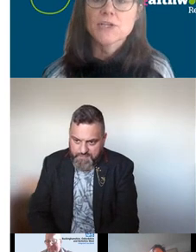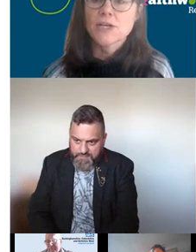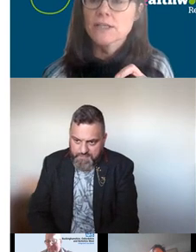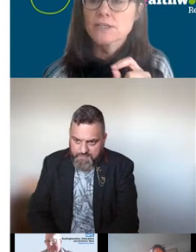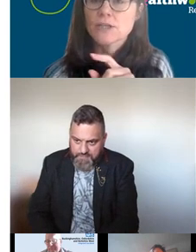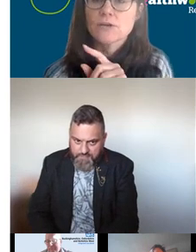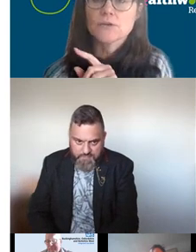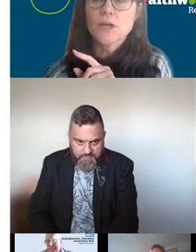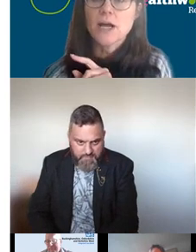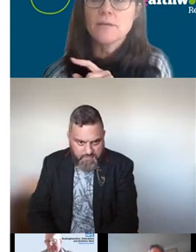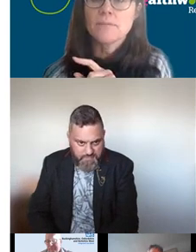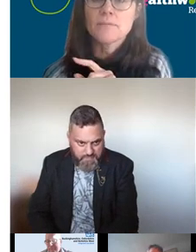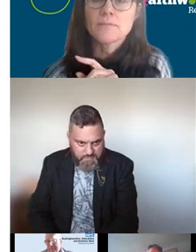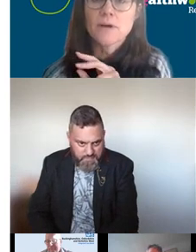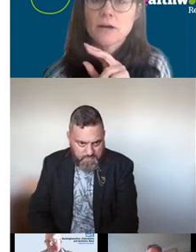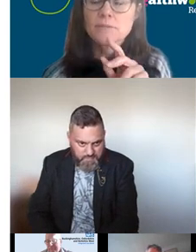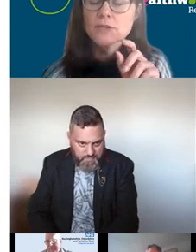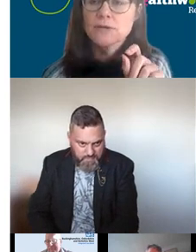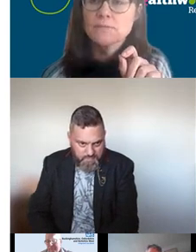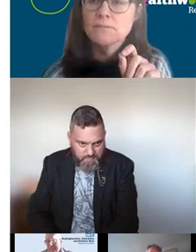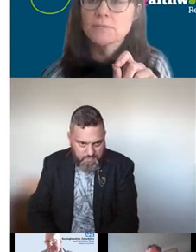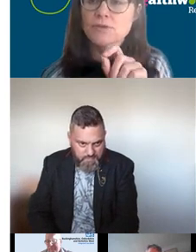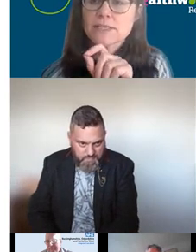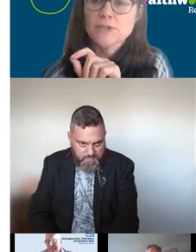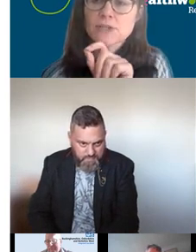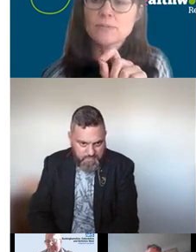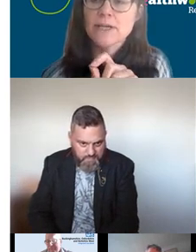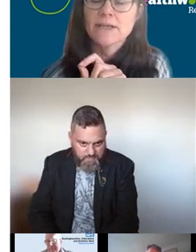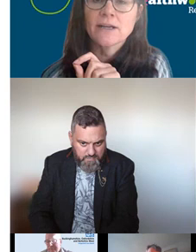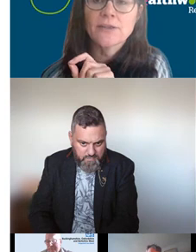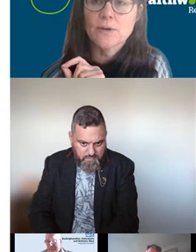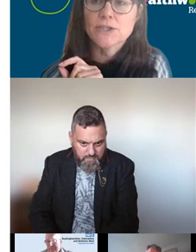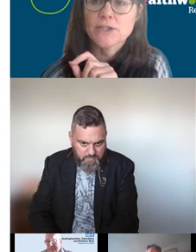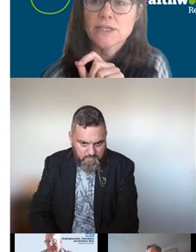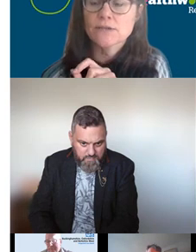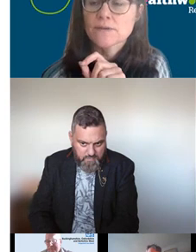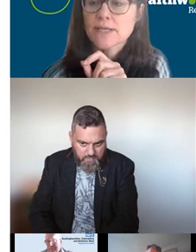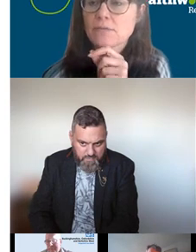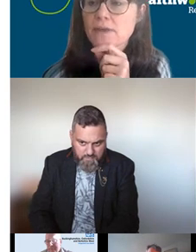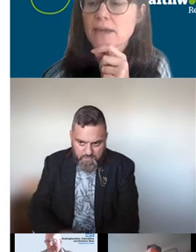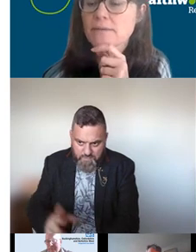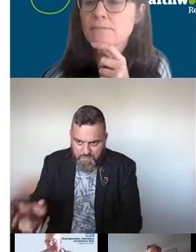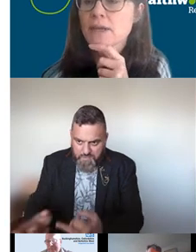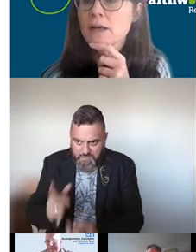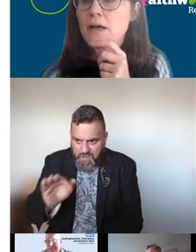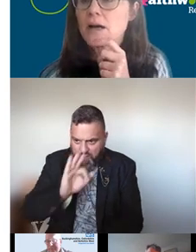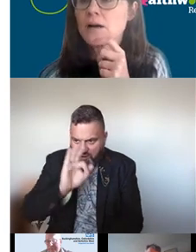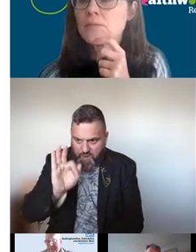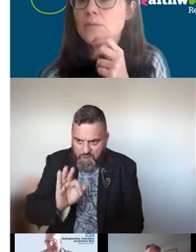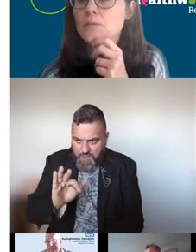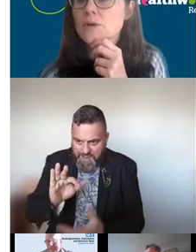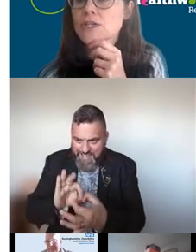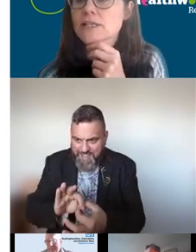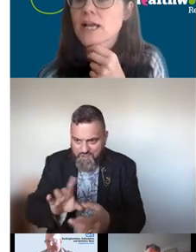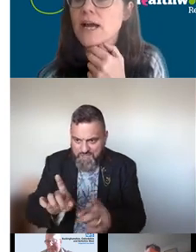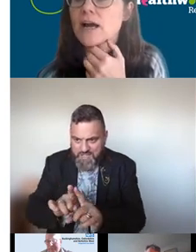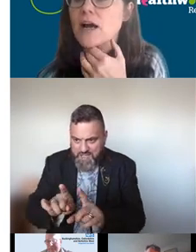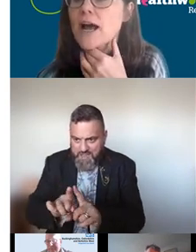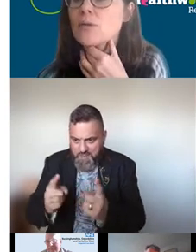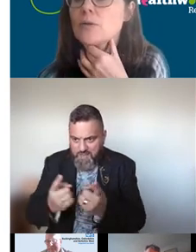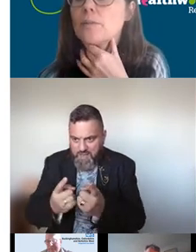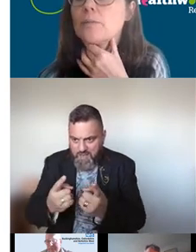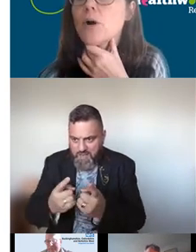Thank you. I'm actually going to I'll come to you in a moment, Tracy. I'm just going to bring in another question as it's on the same theme, which